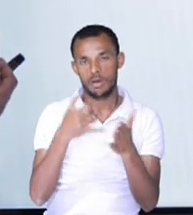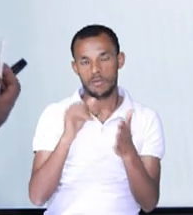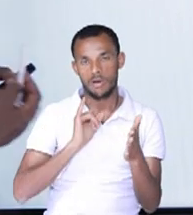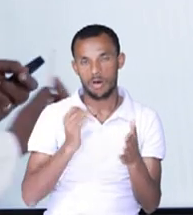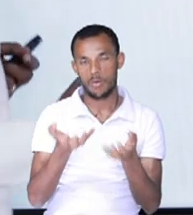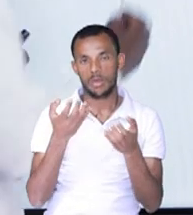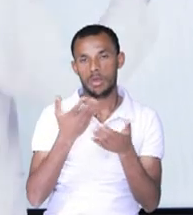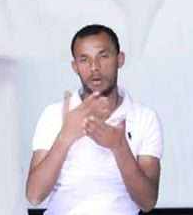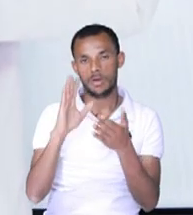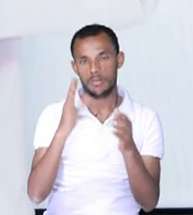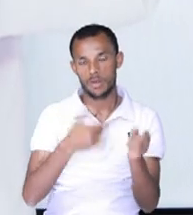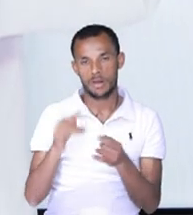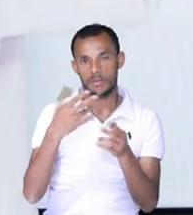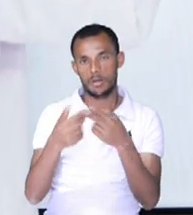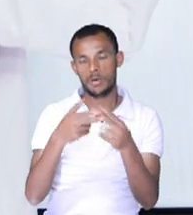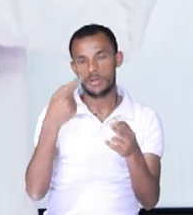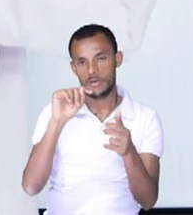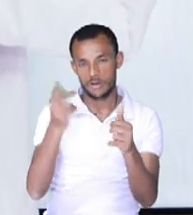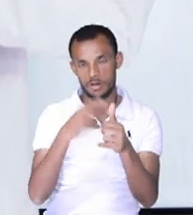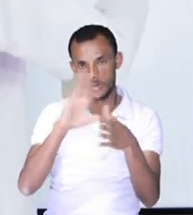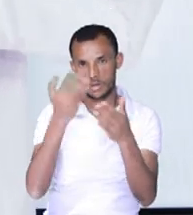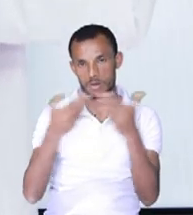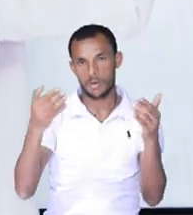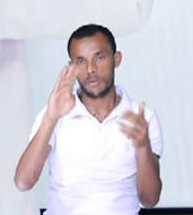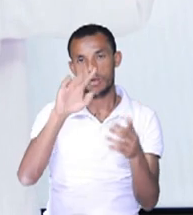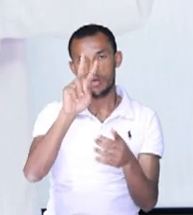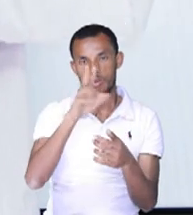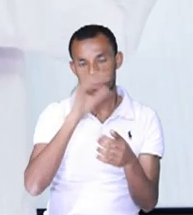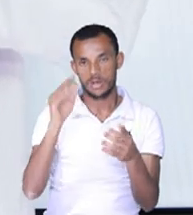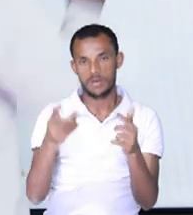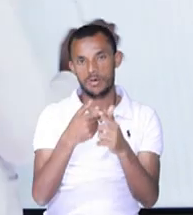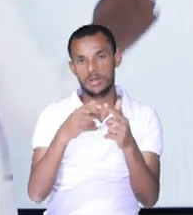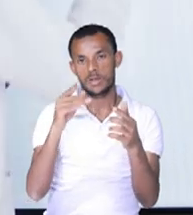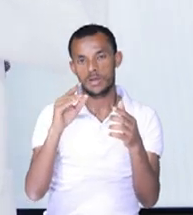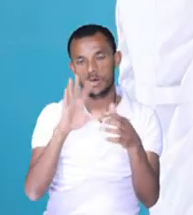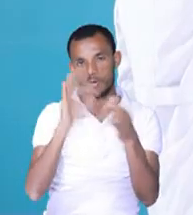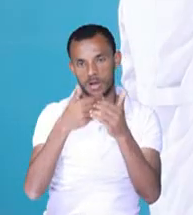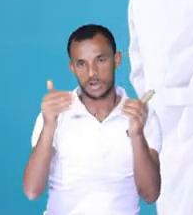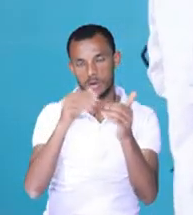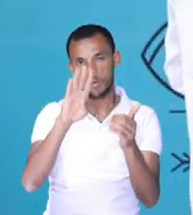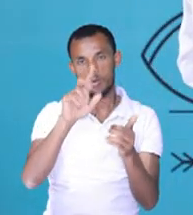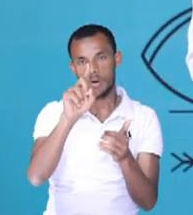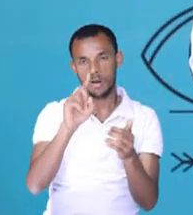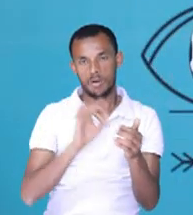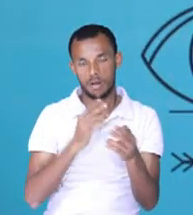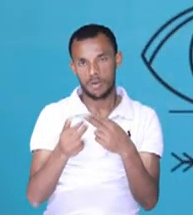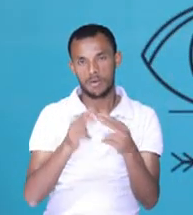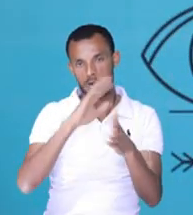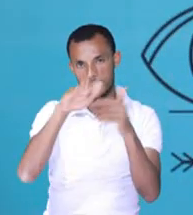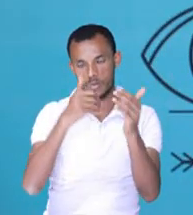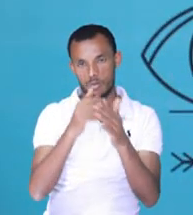use that elimination method, multiply the first equation by B2 and the first equation by B1. So when I multiply the